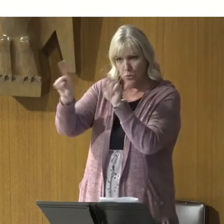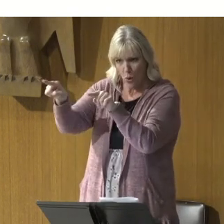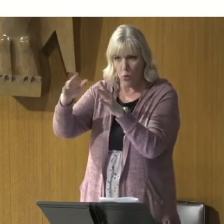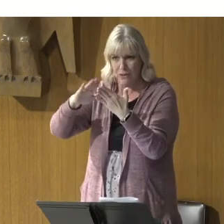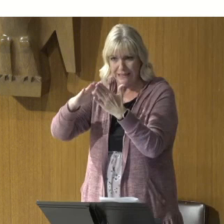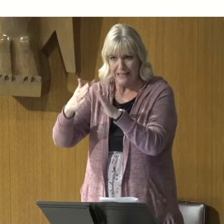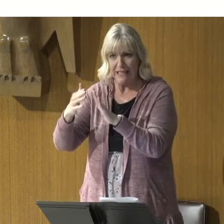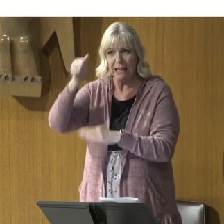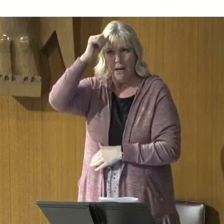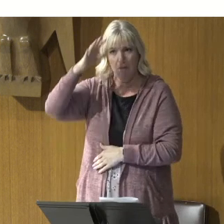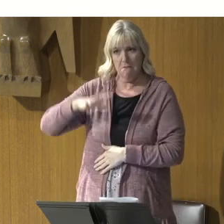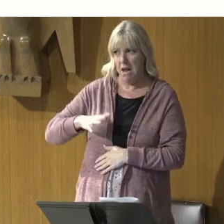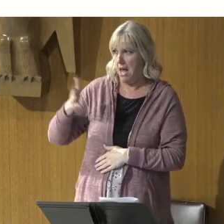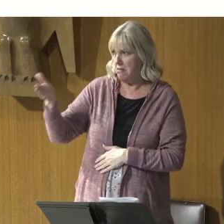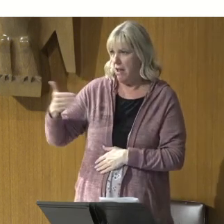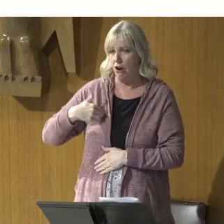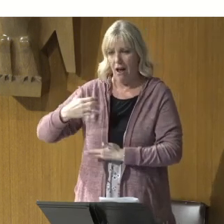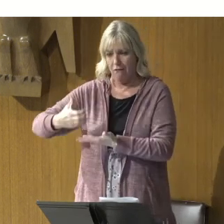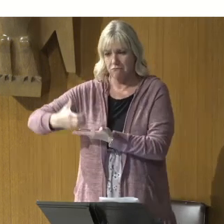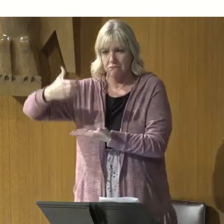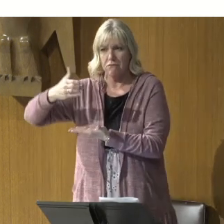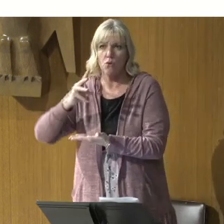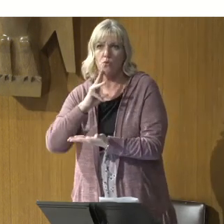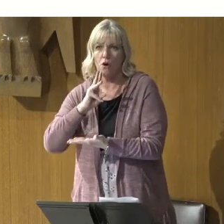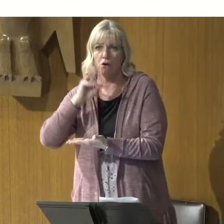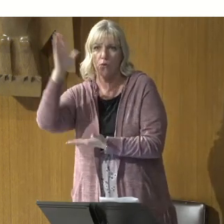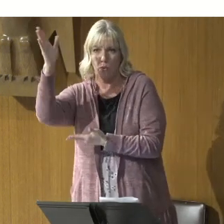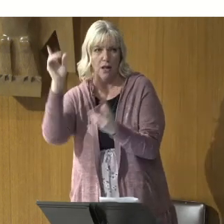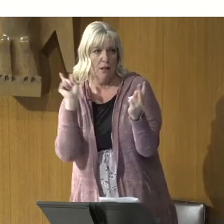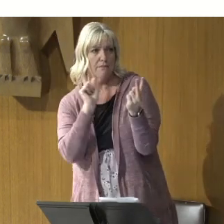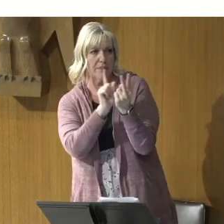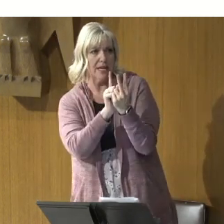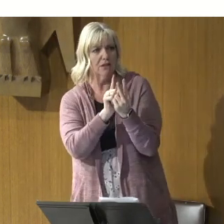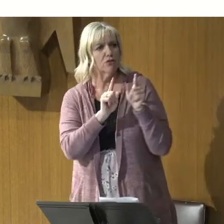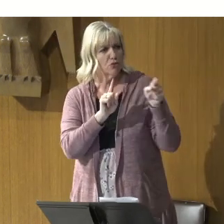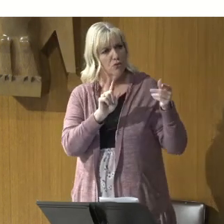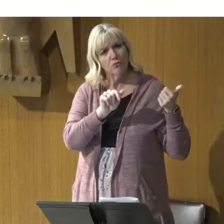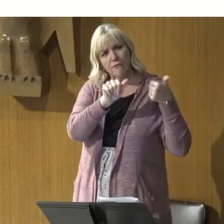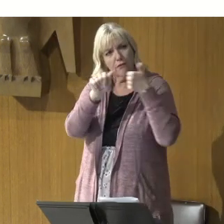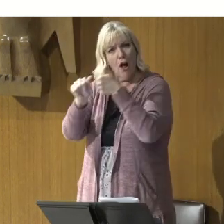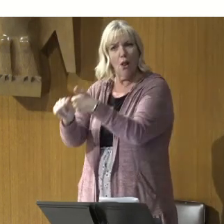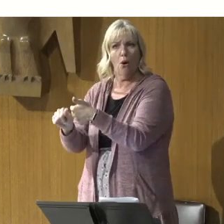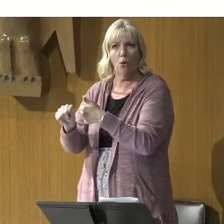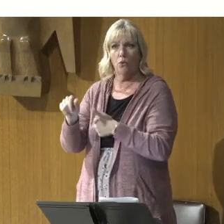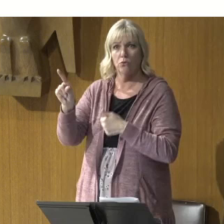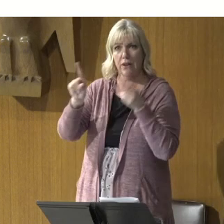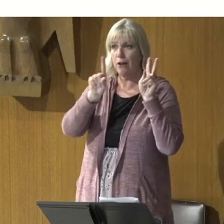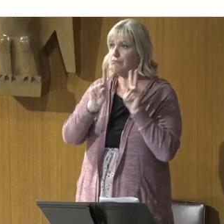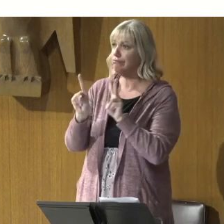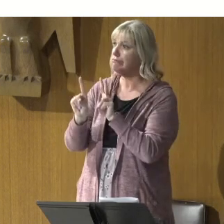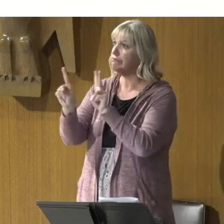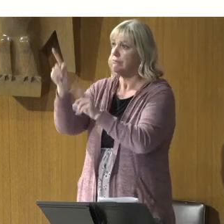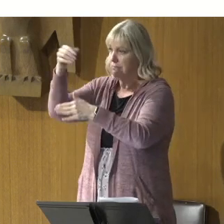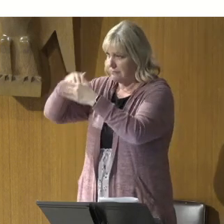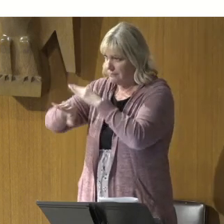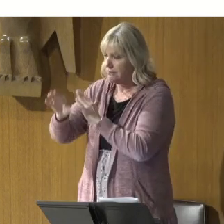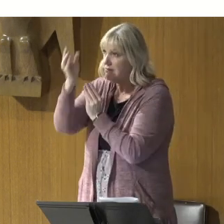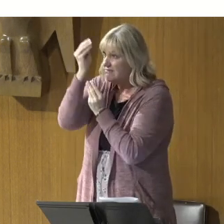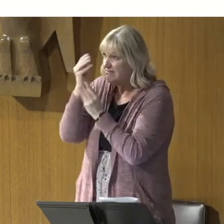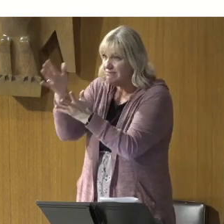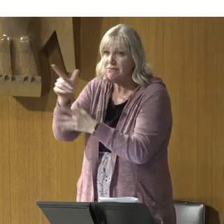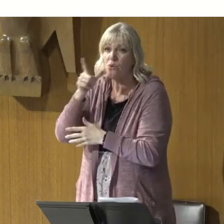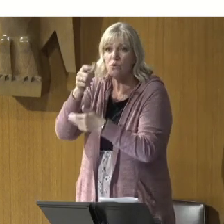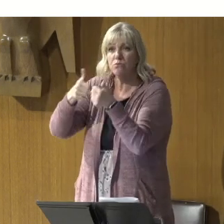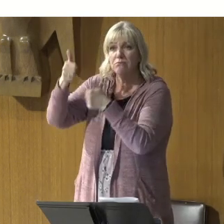and a man carrying a jar of water will meet you. Follow him, and wherever he enters, say to the owner of the